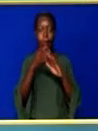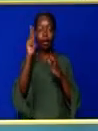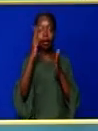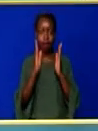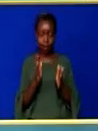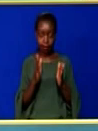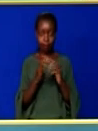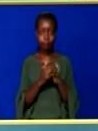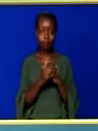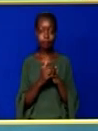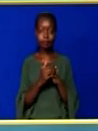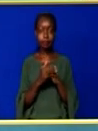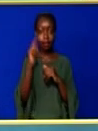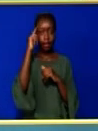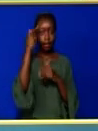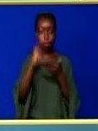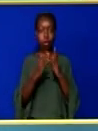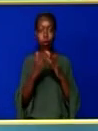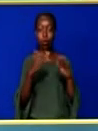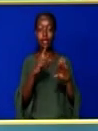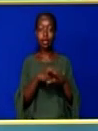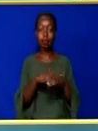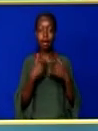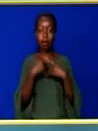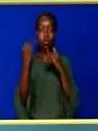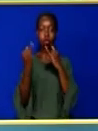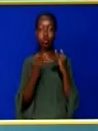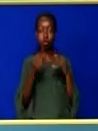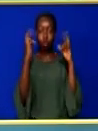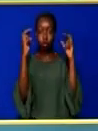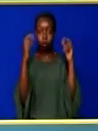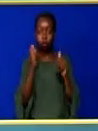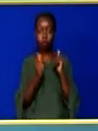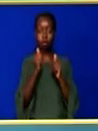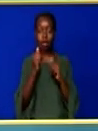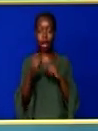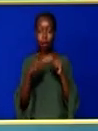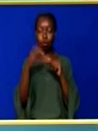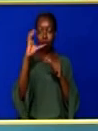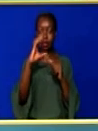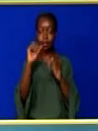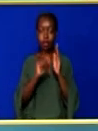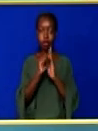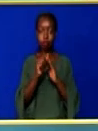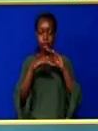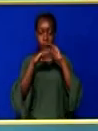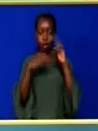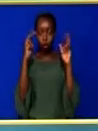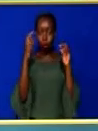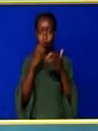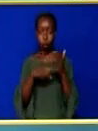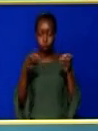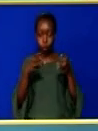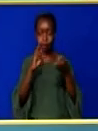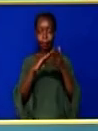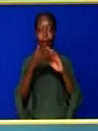becoming a Kenyan citizen. Wow. I think without wasting time, we have already introduced the topic, which is about citizenship. And our subtopic is now ways